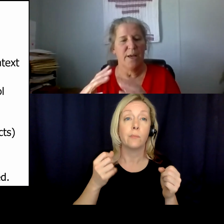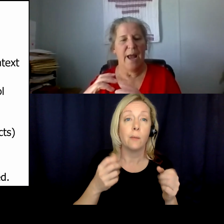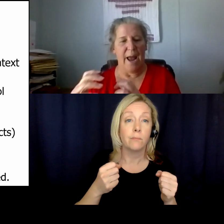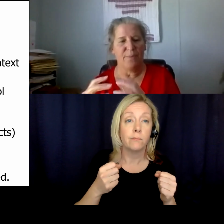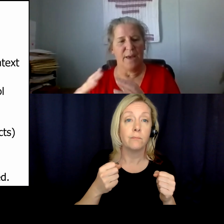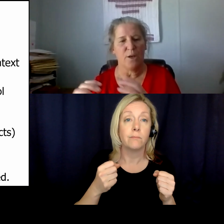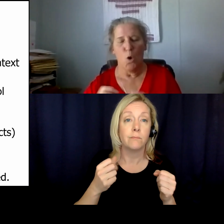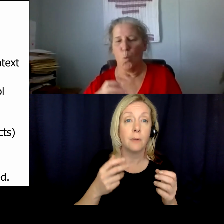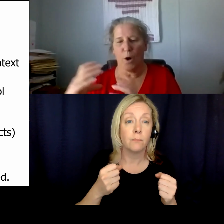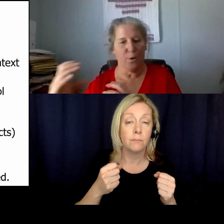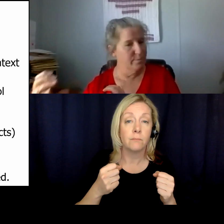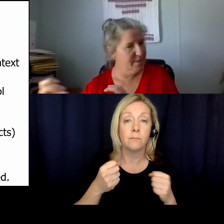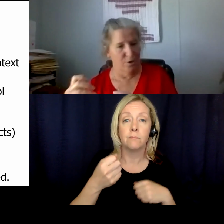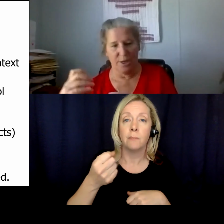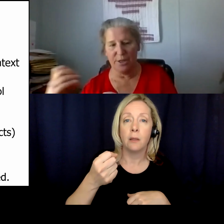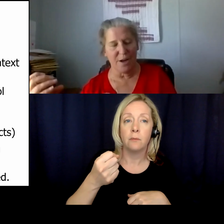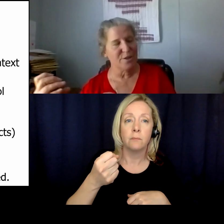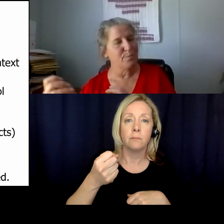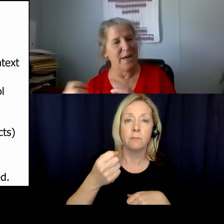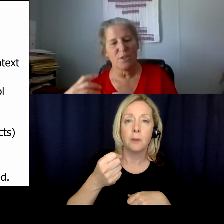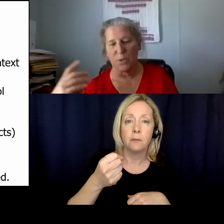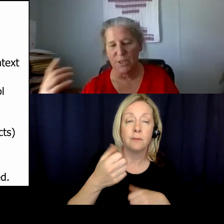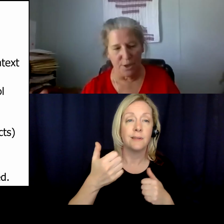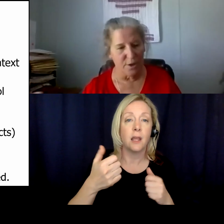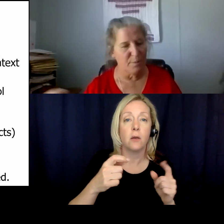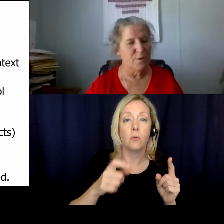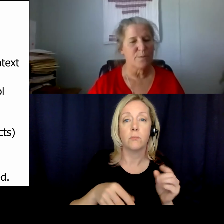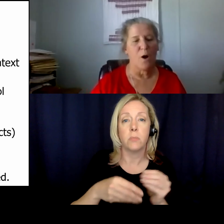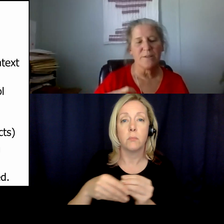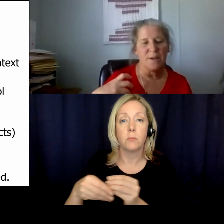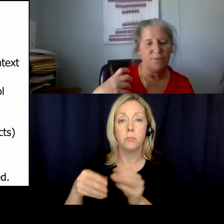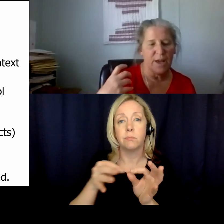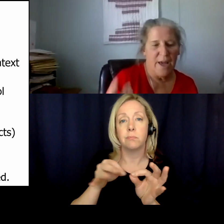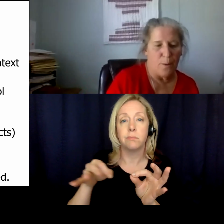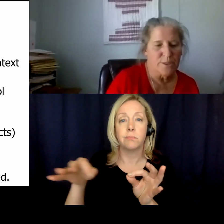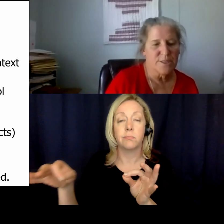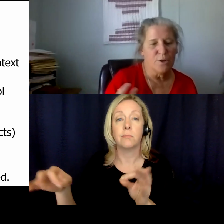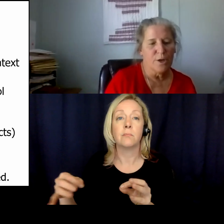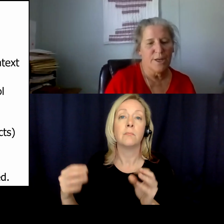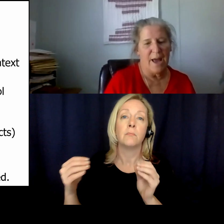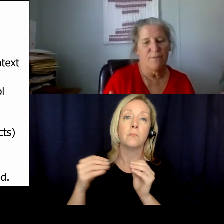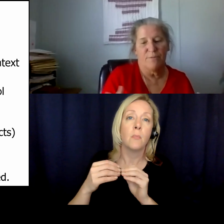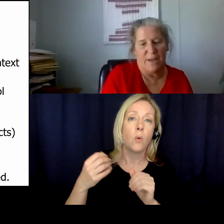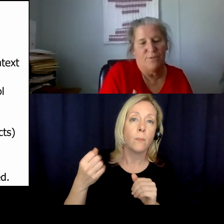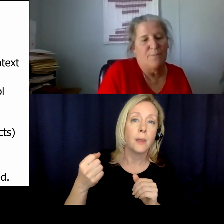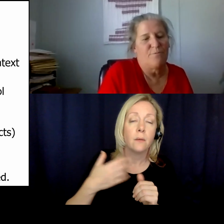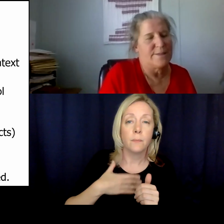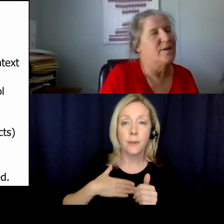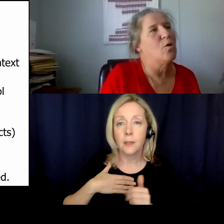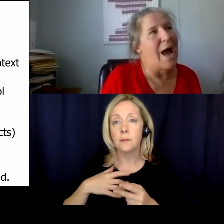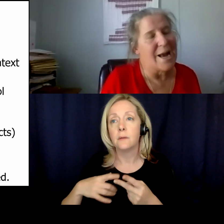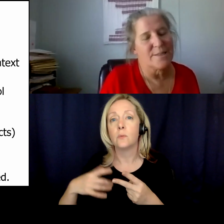symbols. And then we're still going to use our speech. We're still going to be responsive, and we're still going to give